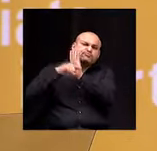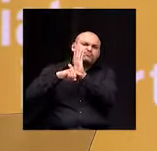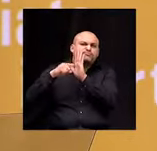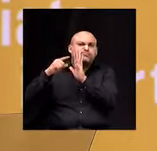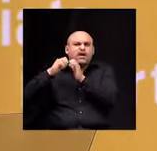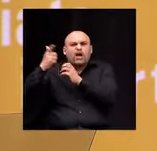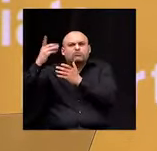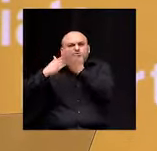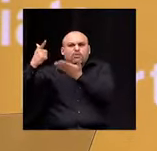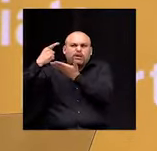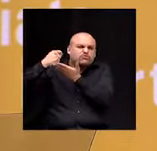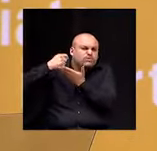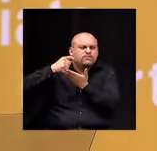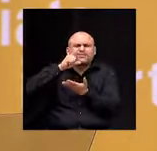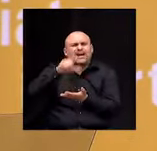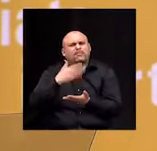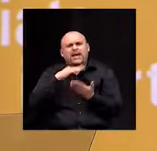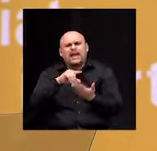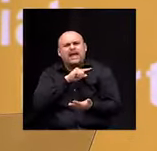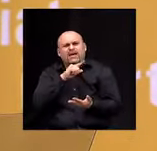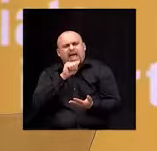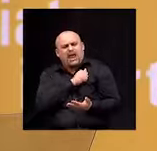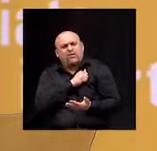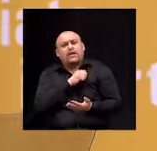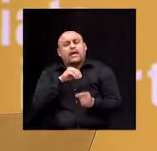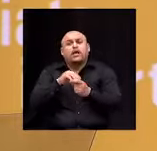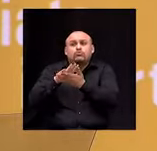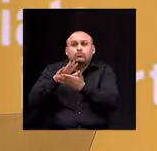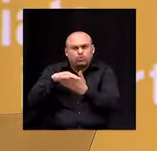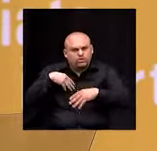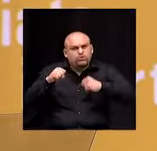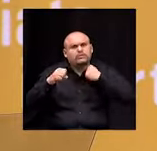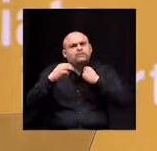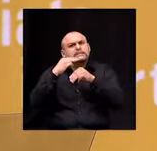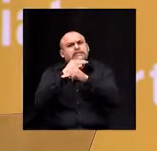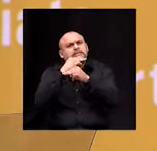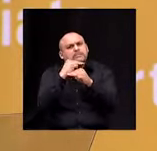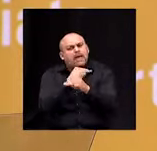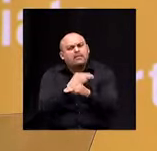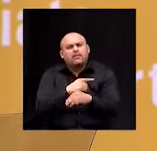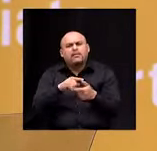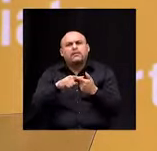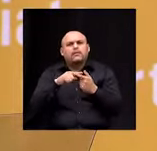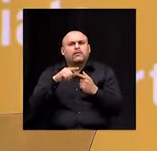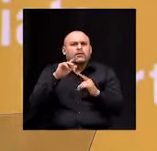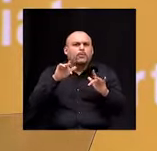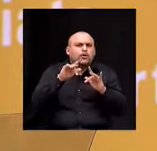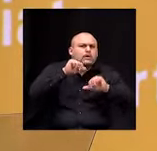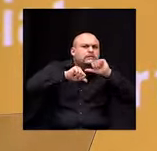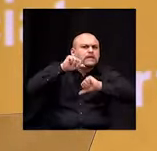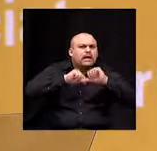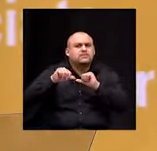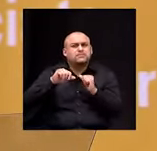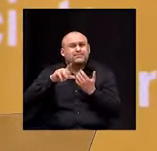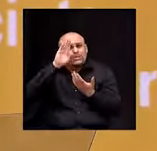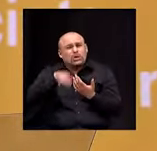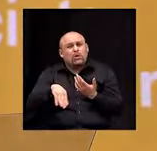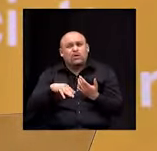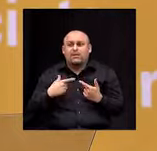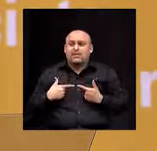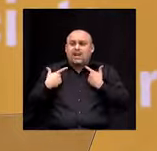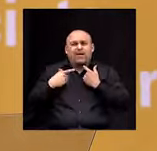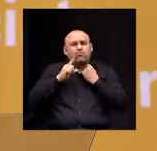right? In school, I took business math, computer sciences, and you know, life